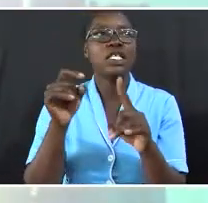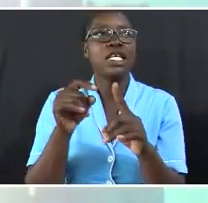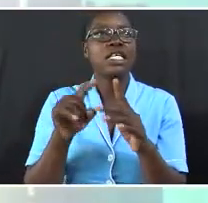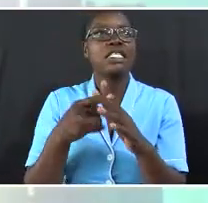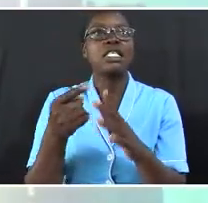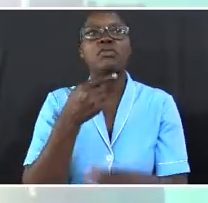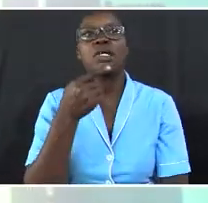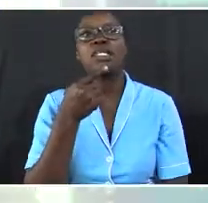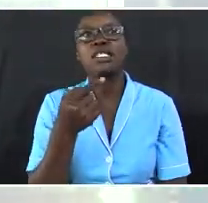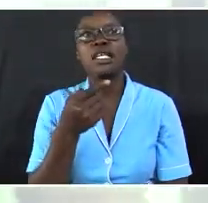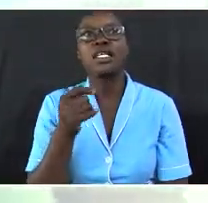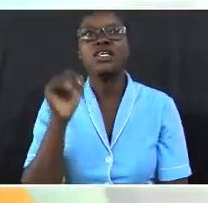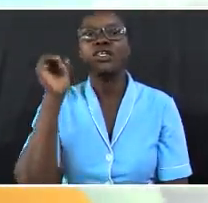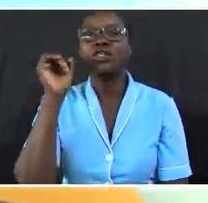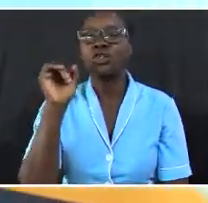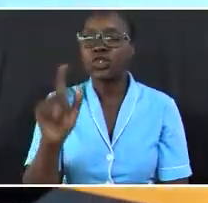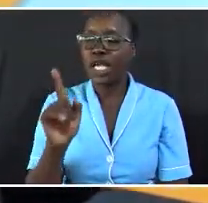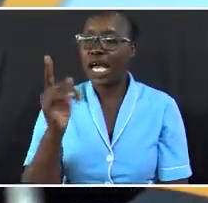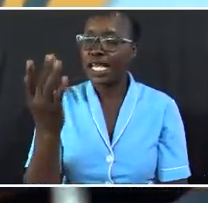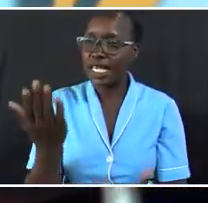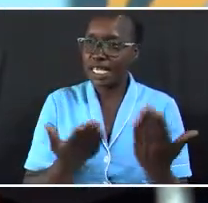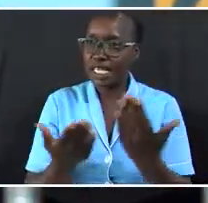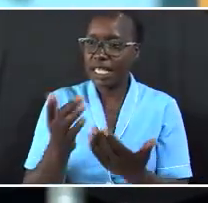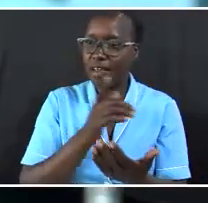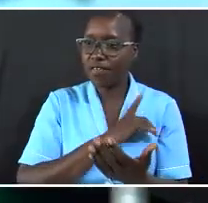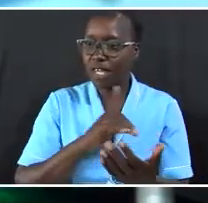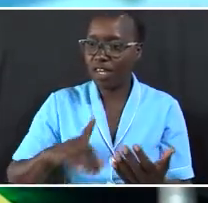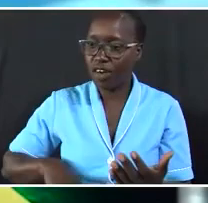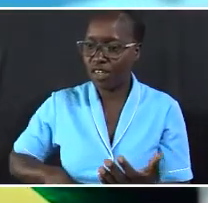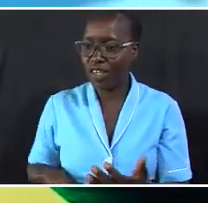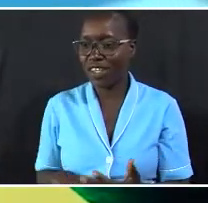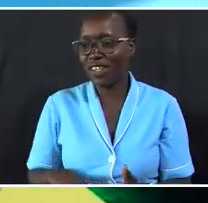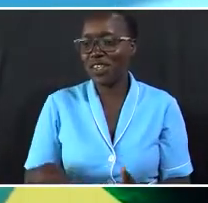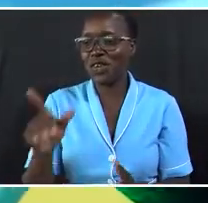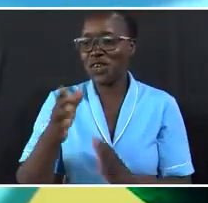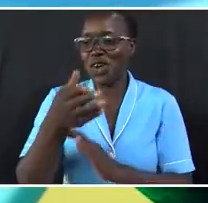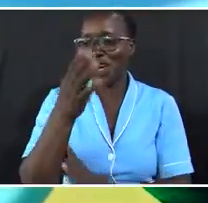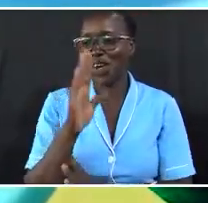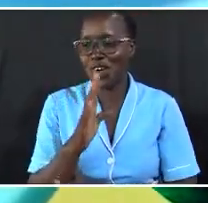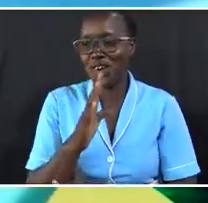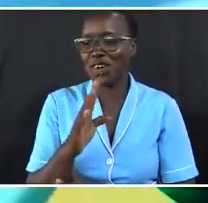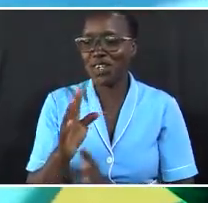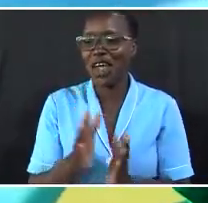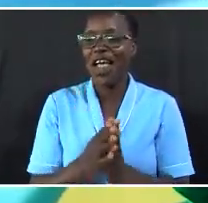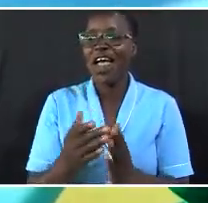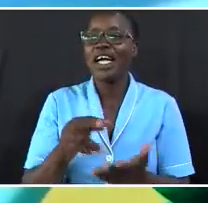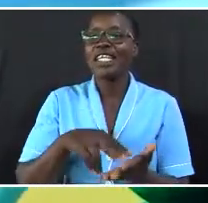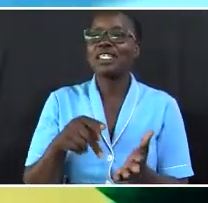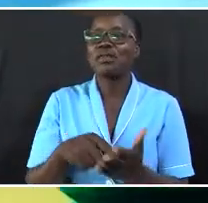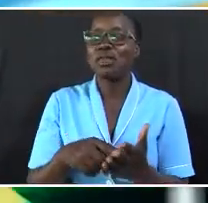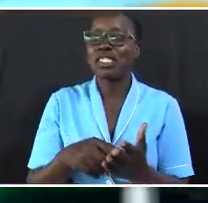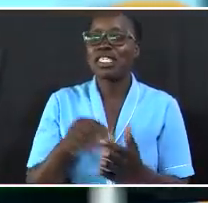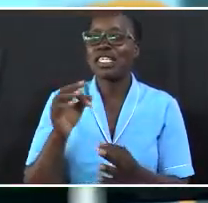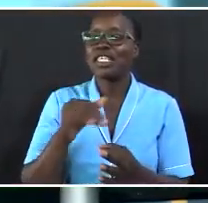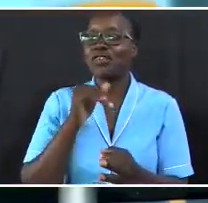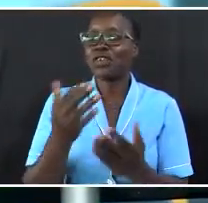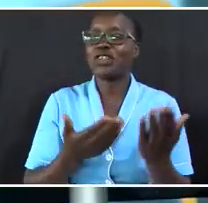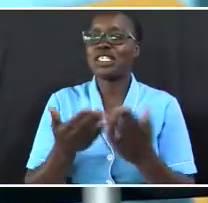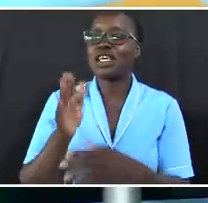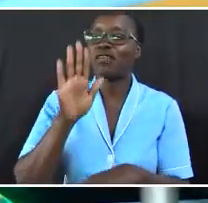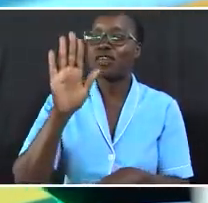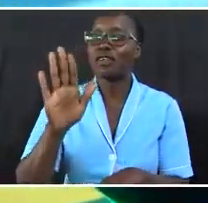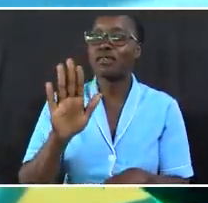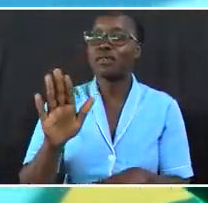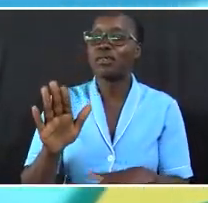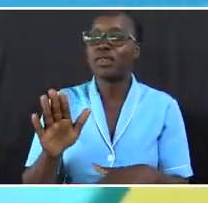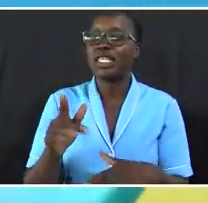by saying, you shall serve the Lord your God. That means if you are not serving him, you